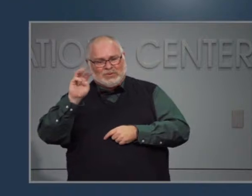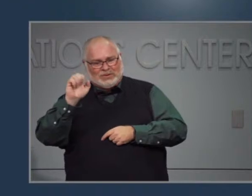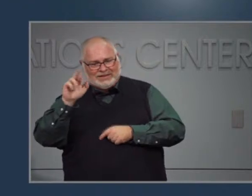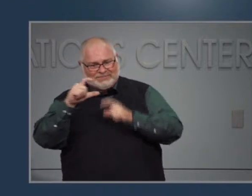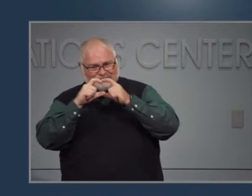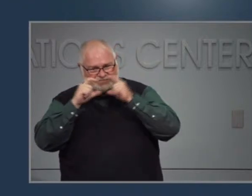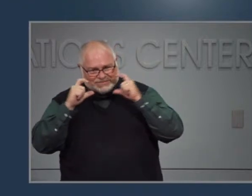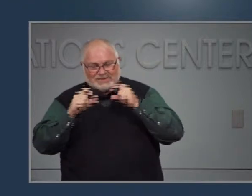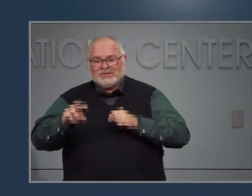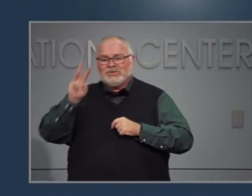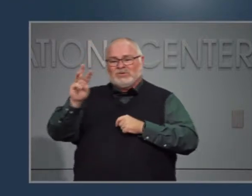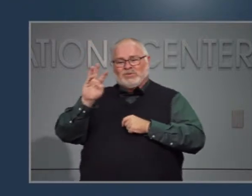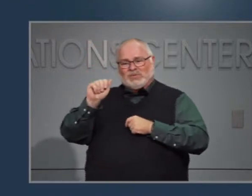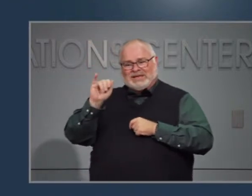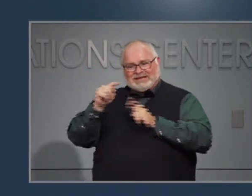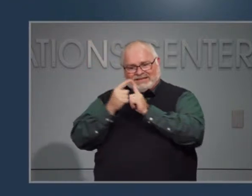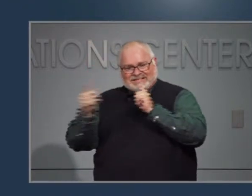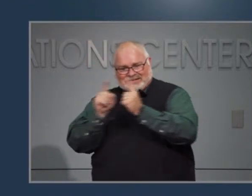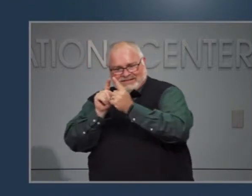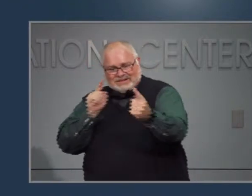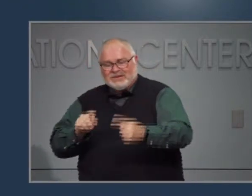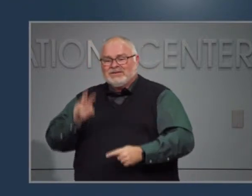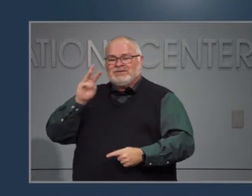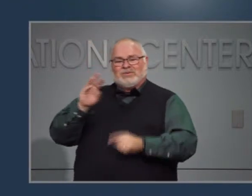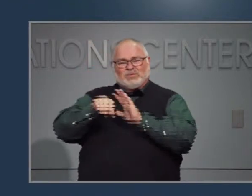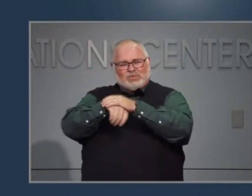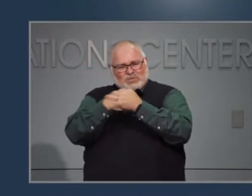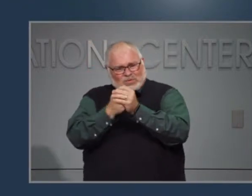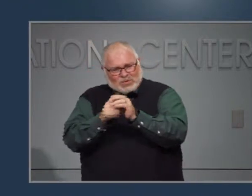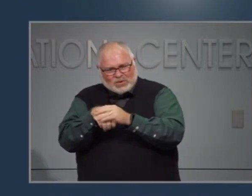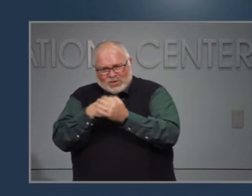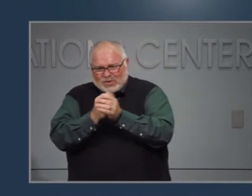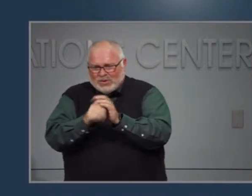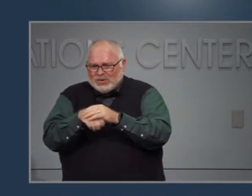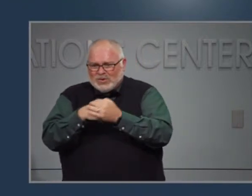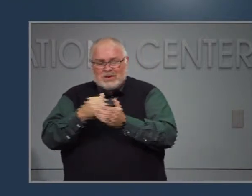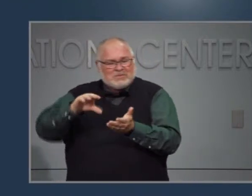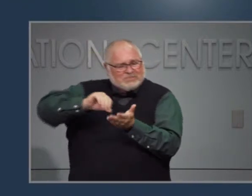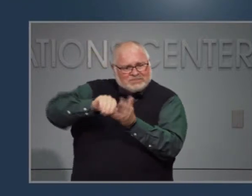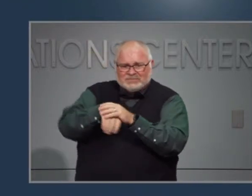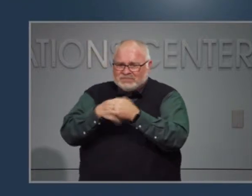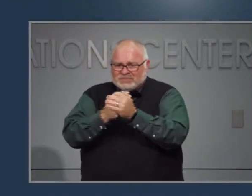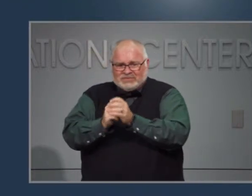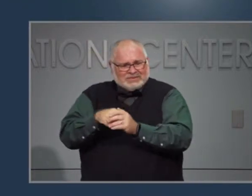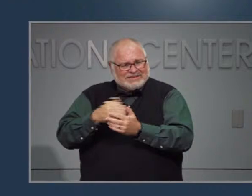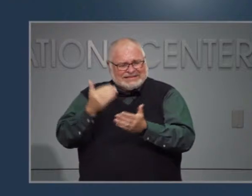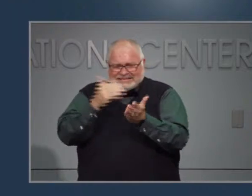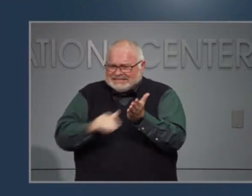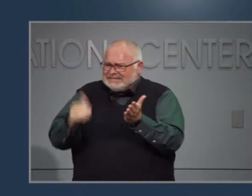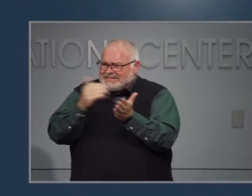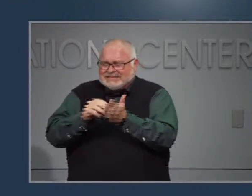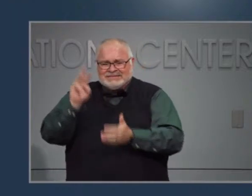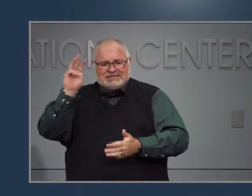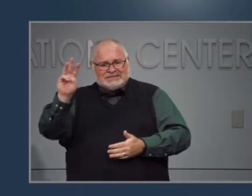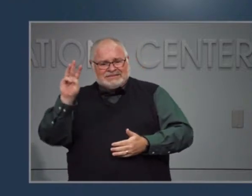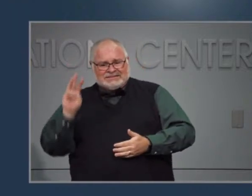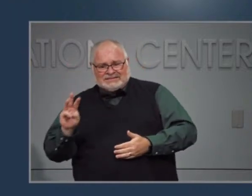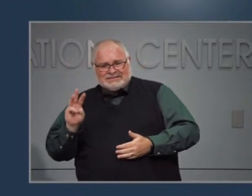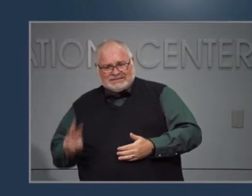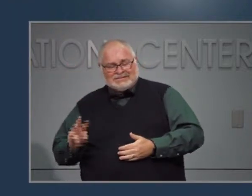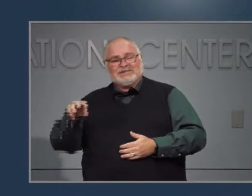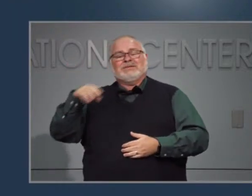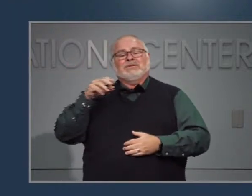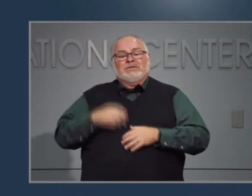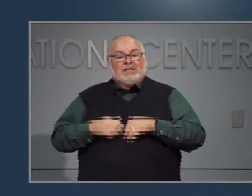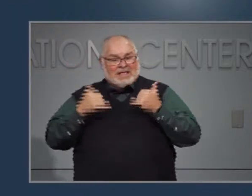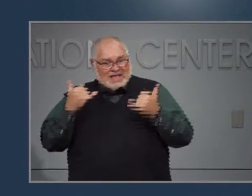waiting 6 feet apart, and washing your hands often. Wear, wait, and wash. With that, I